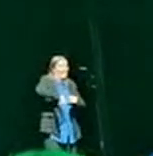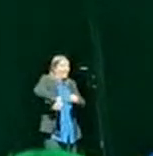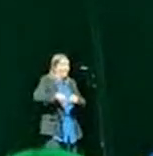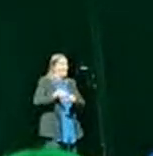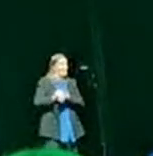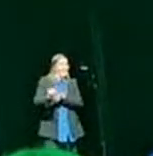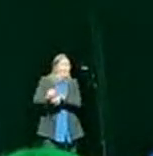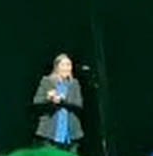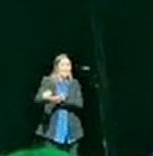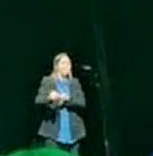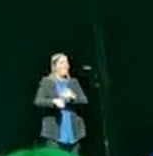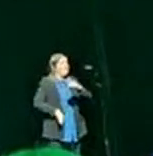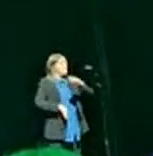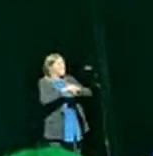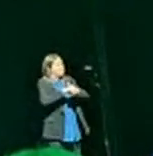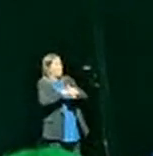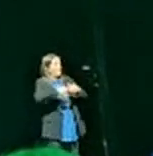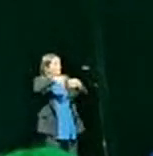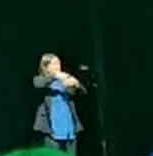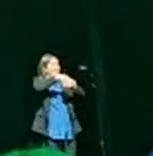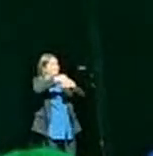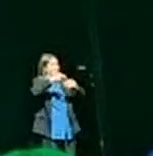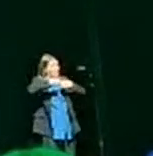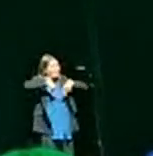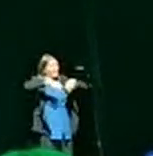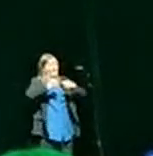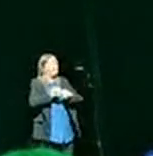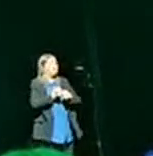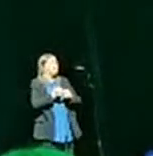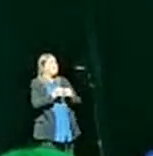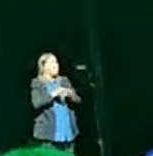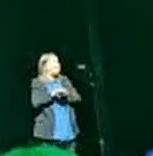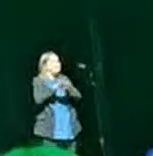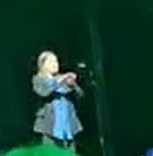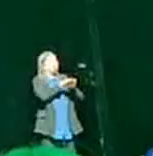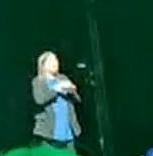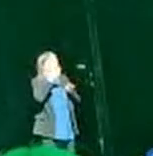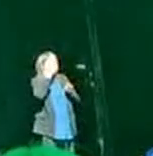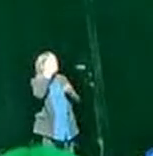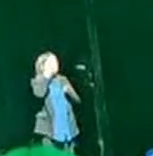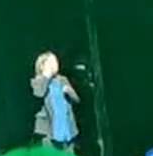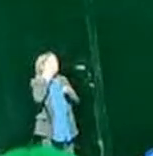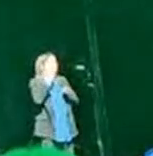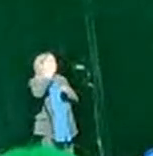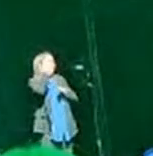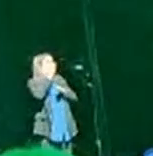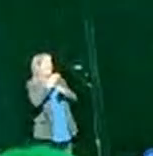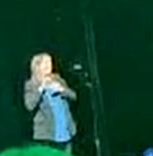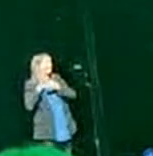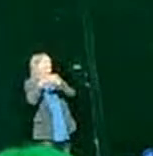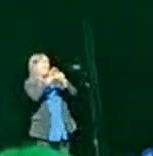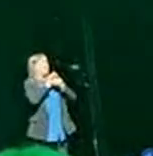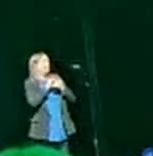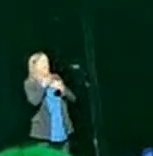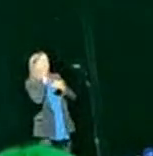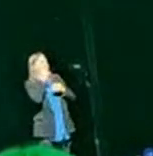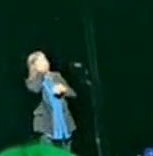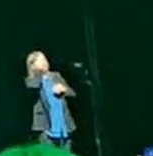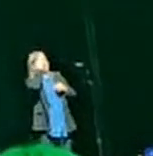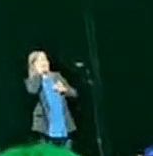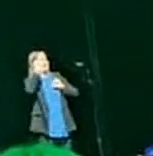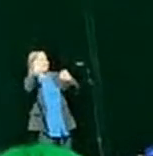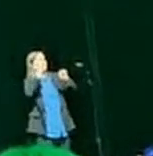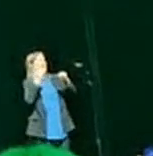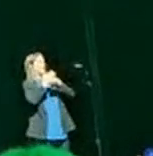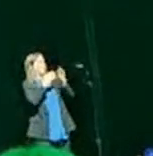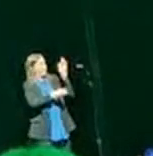but that's the full amount of members we ever had in National Black Arts Alliance. People think that their